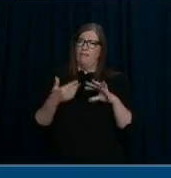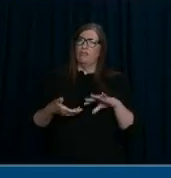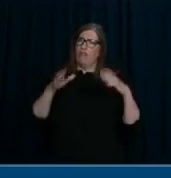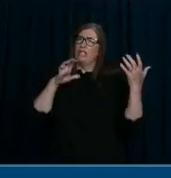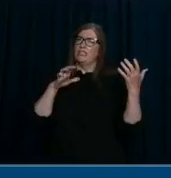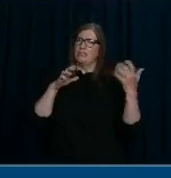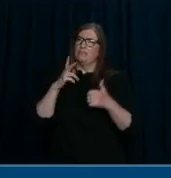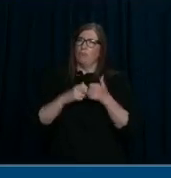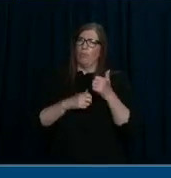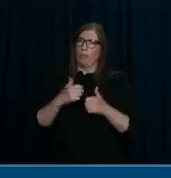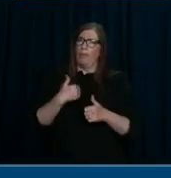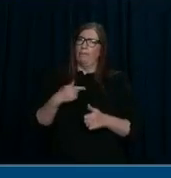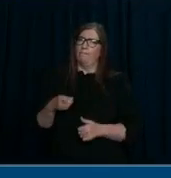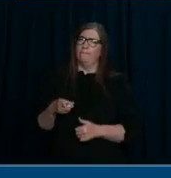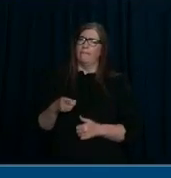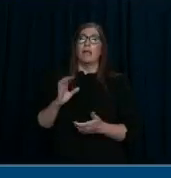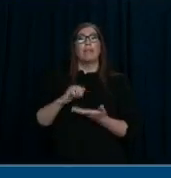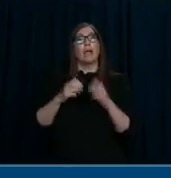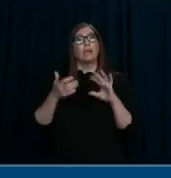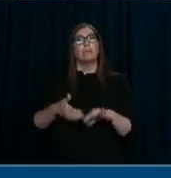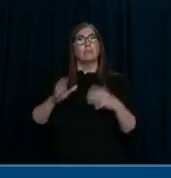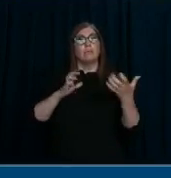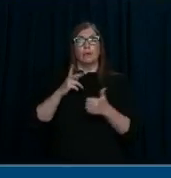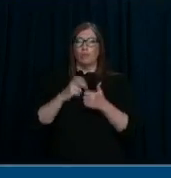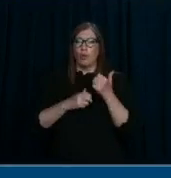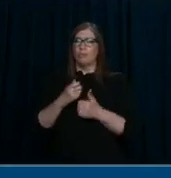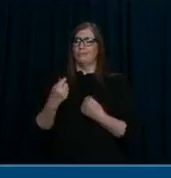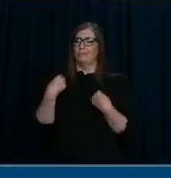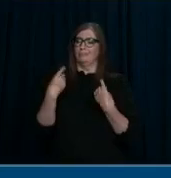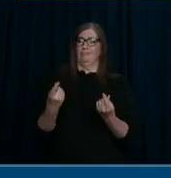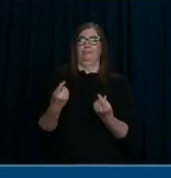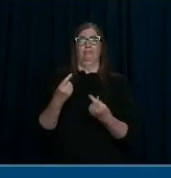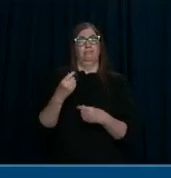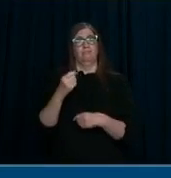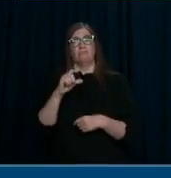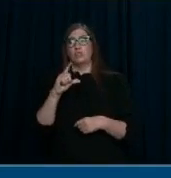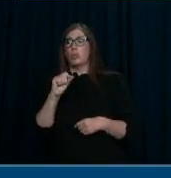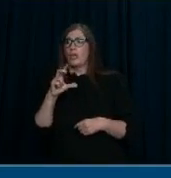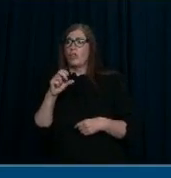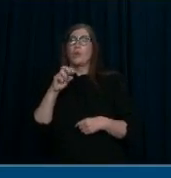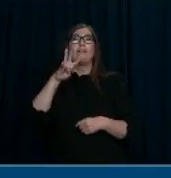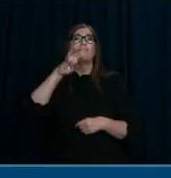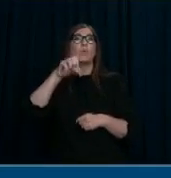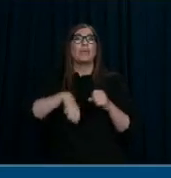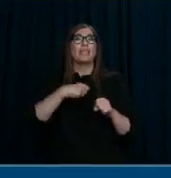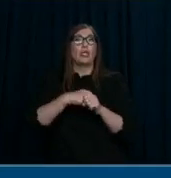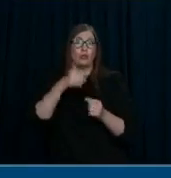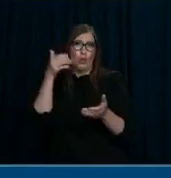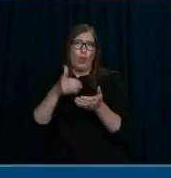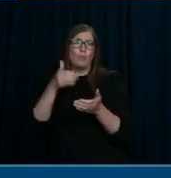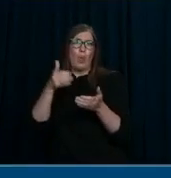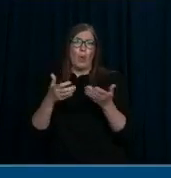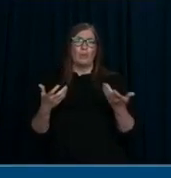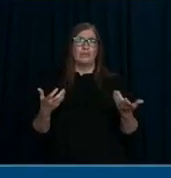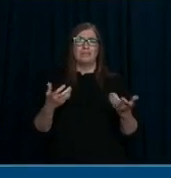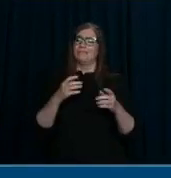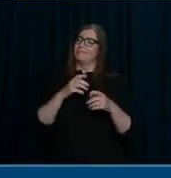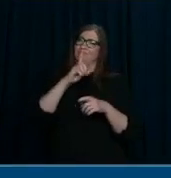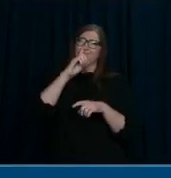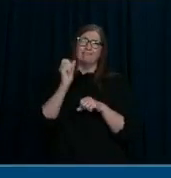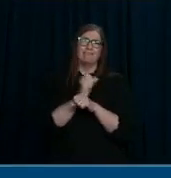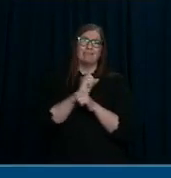crisis this is a crisis we've had now for decades, almost 4 decades. And it's frankly a